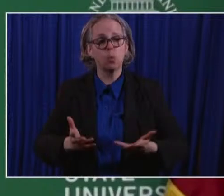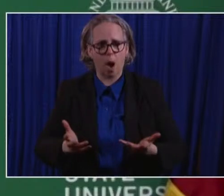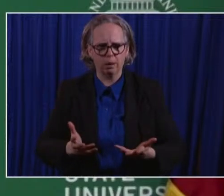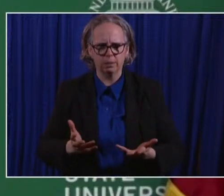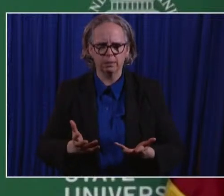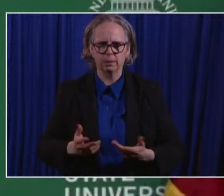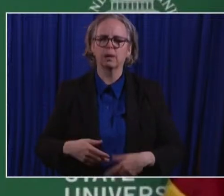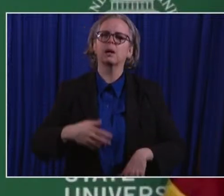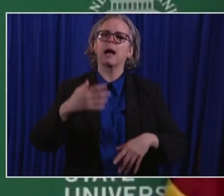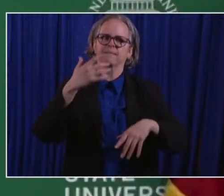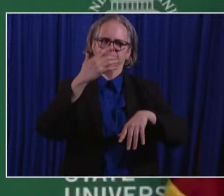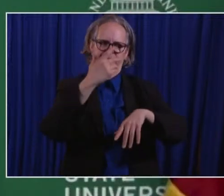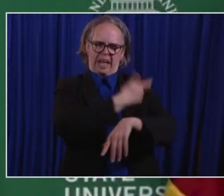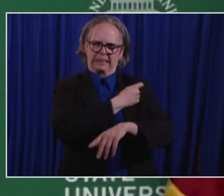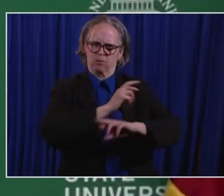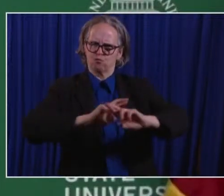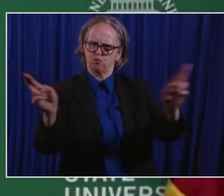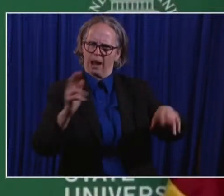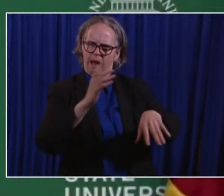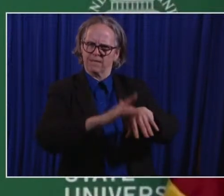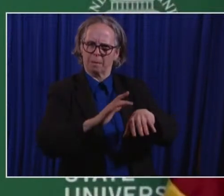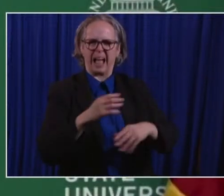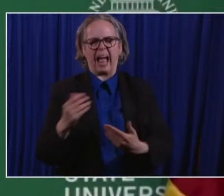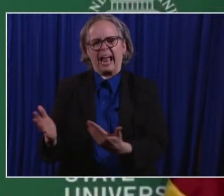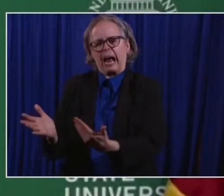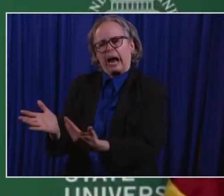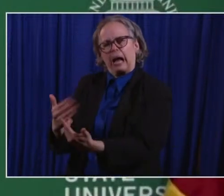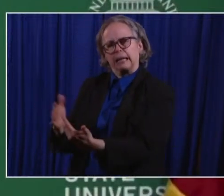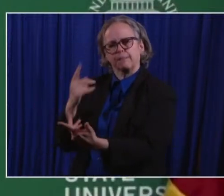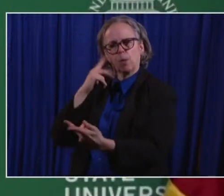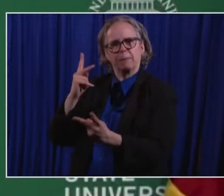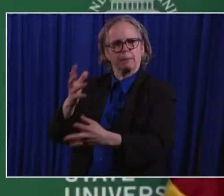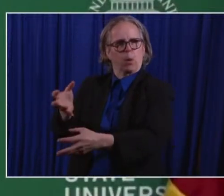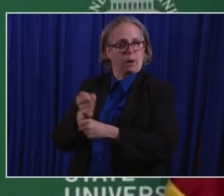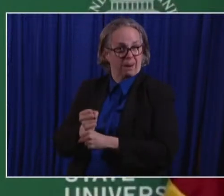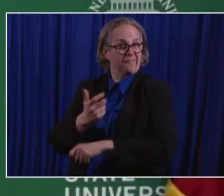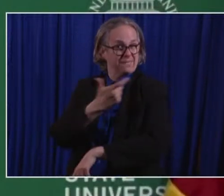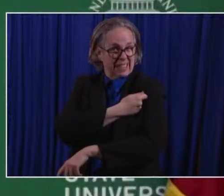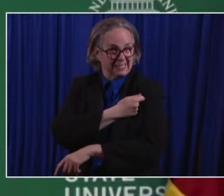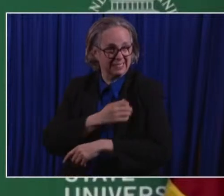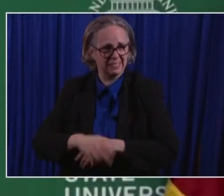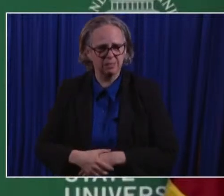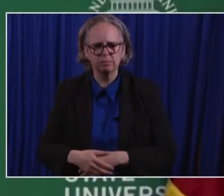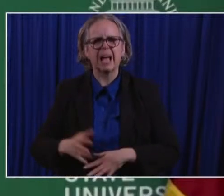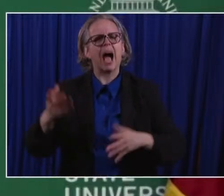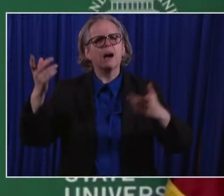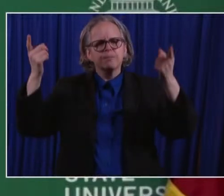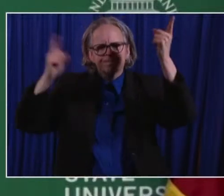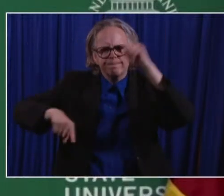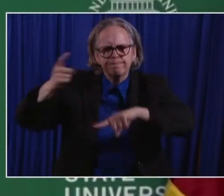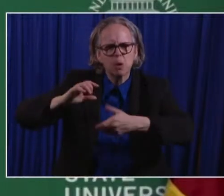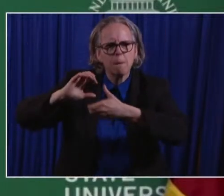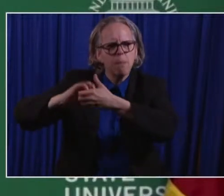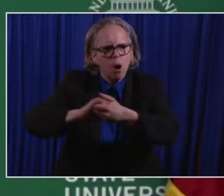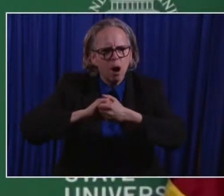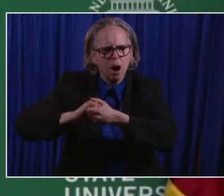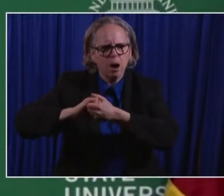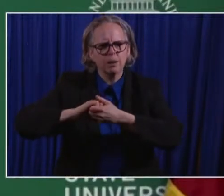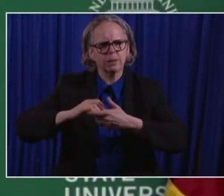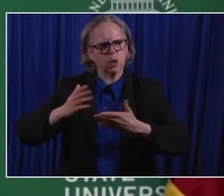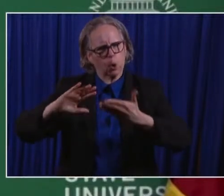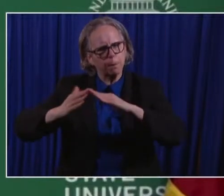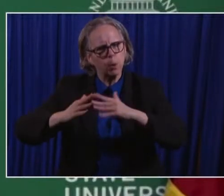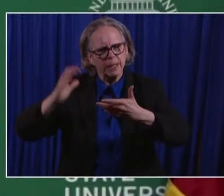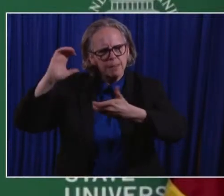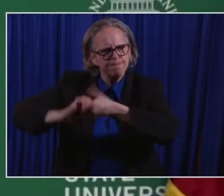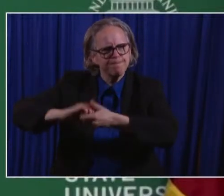can, to work with local communities who are really working very hard. I know, for example, in Montgomery County, they're doing a phenomenal job. The city's